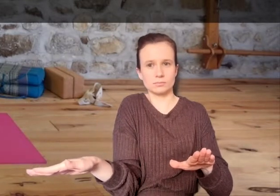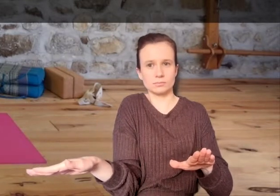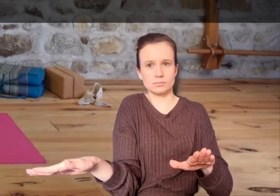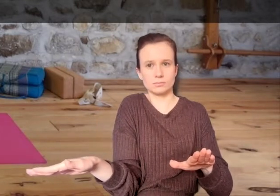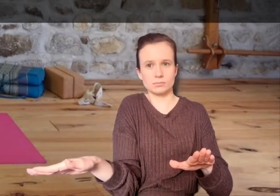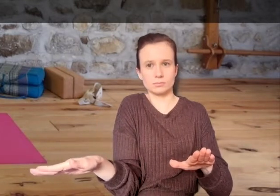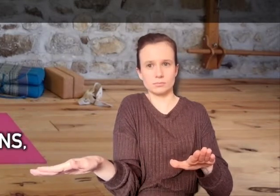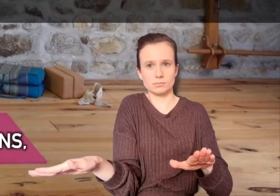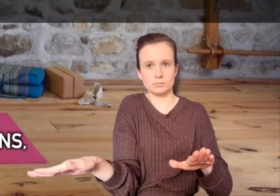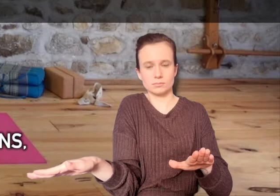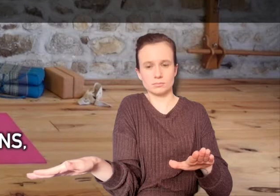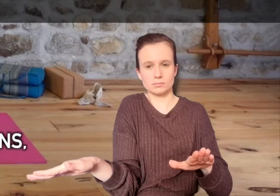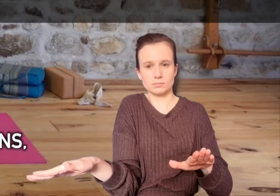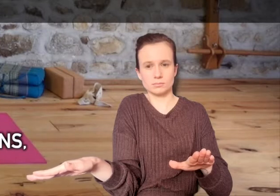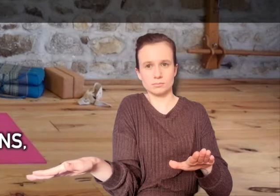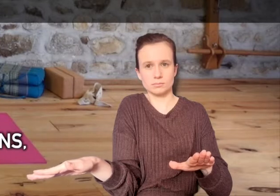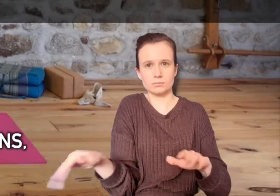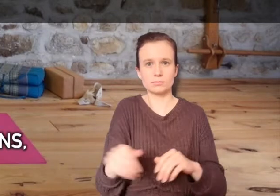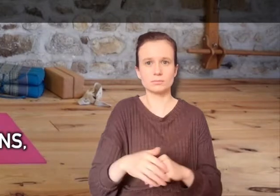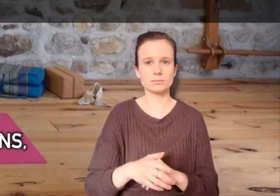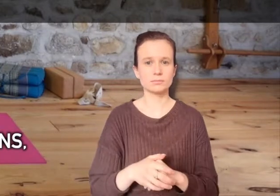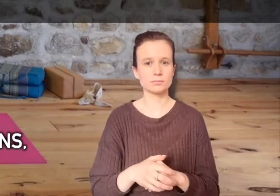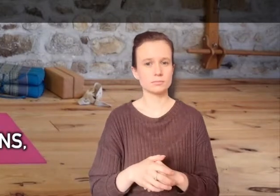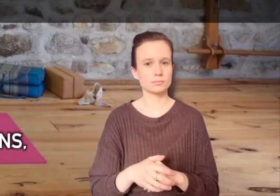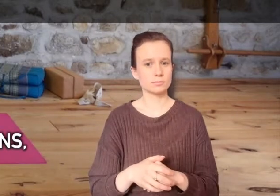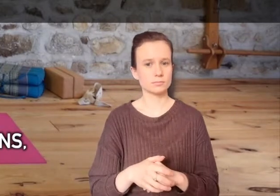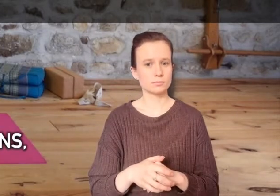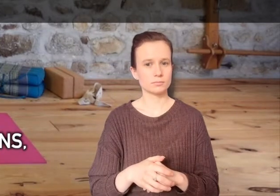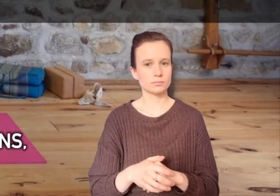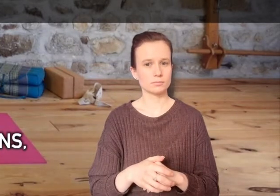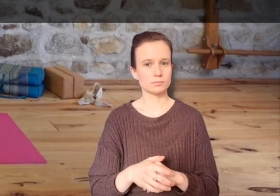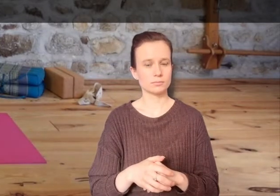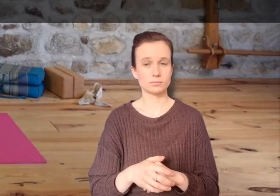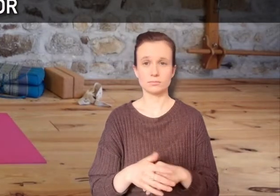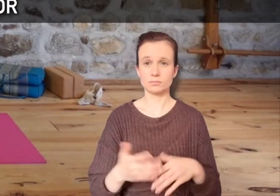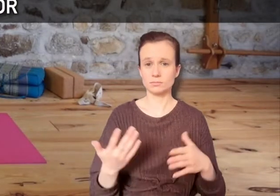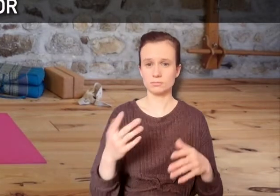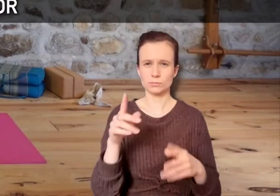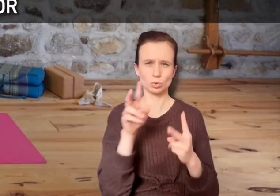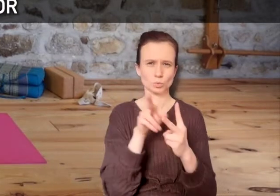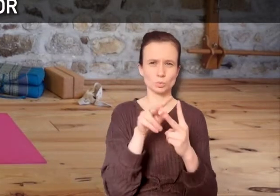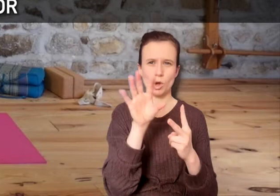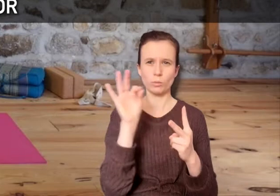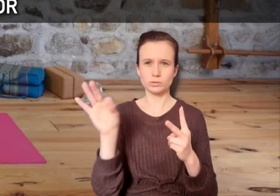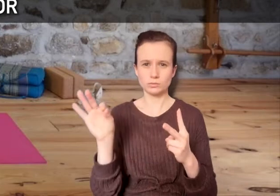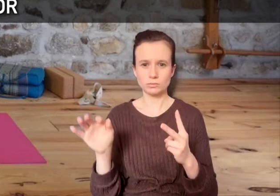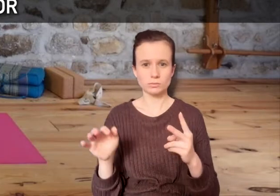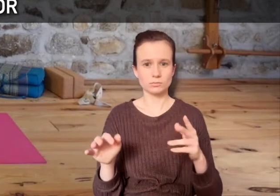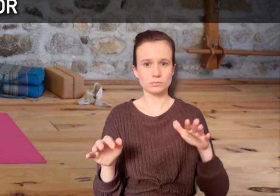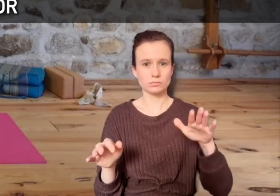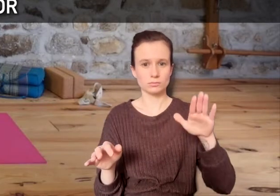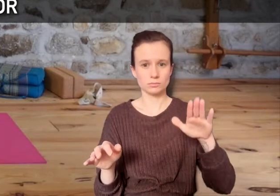opened up. So from here, you have 2 options. You can place the right heel in line with the left